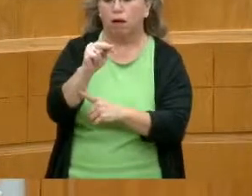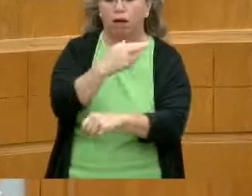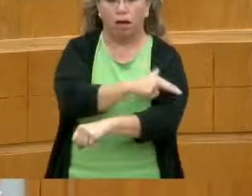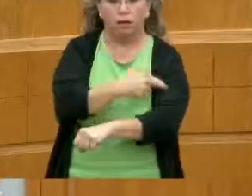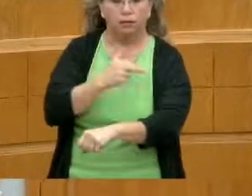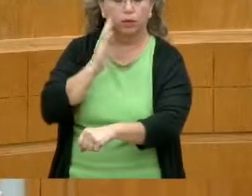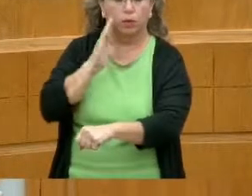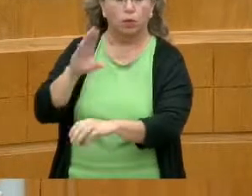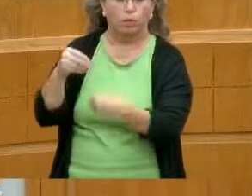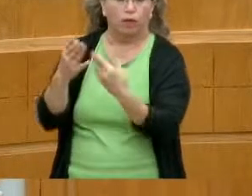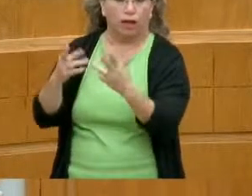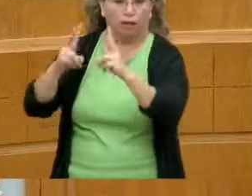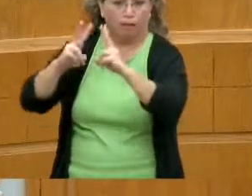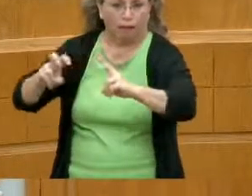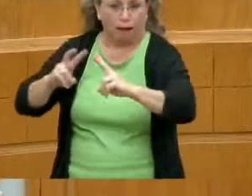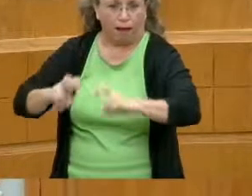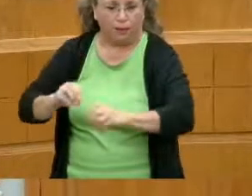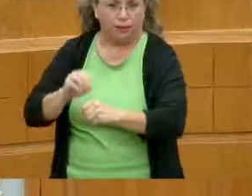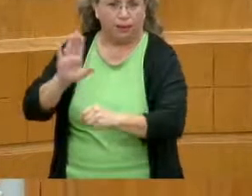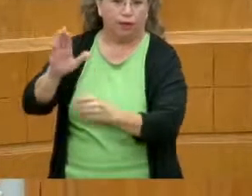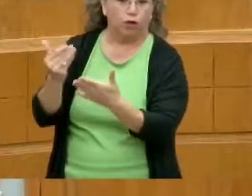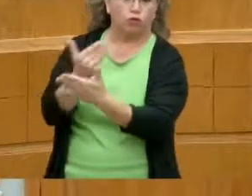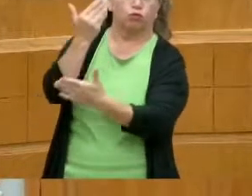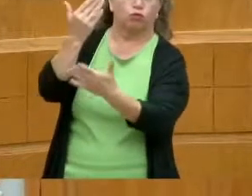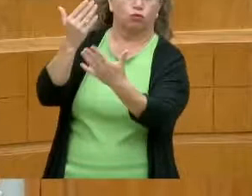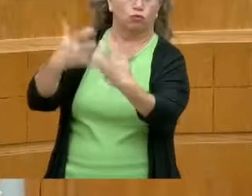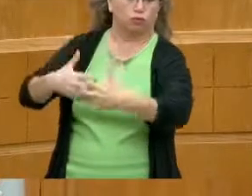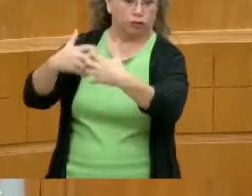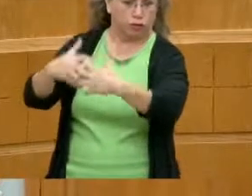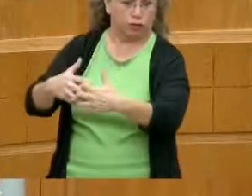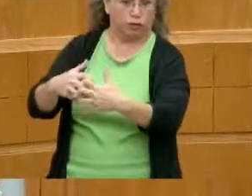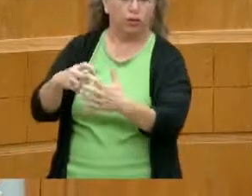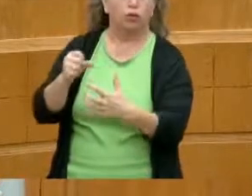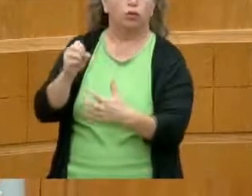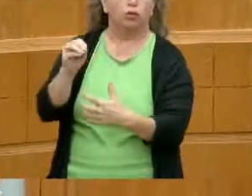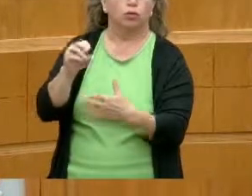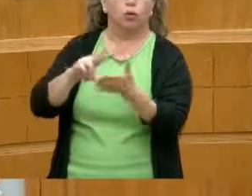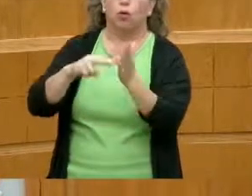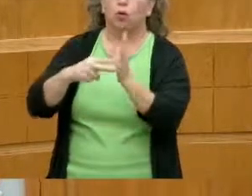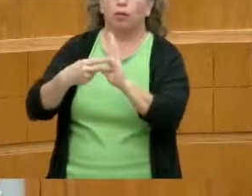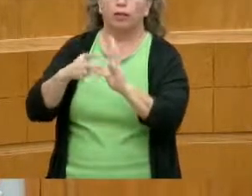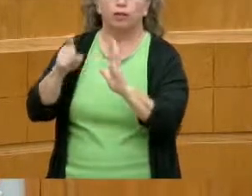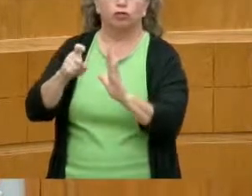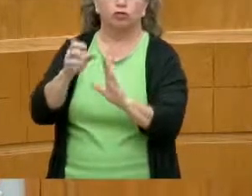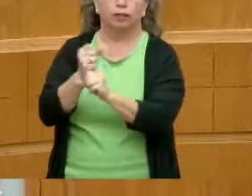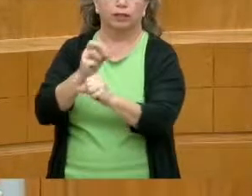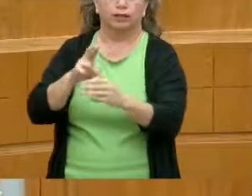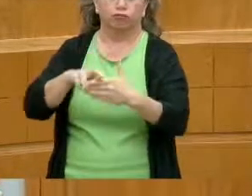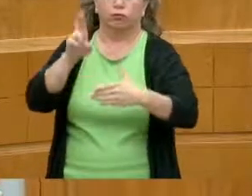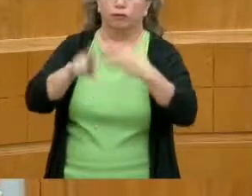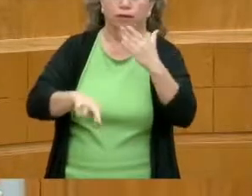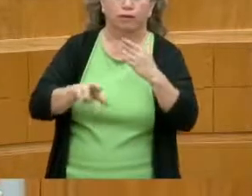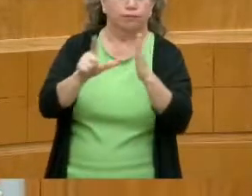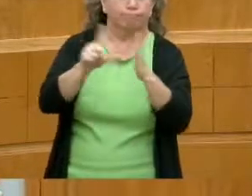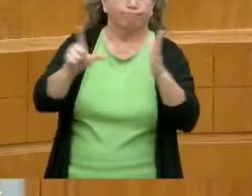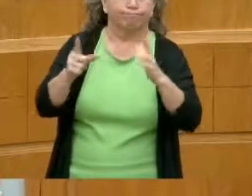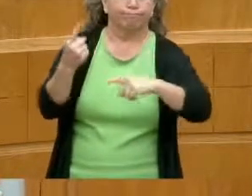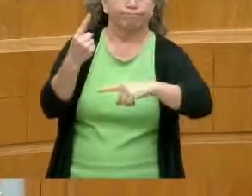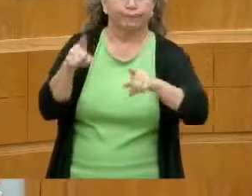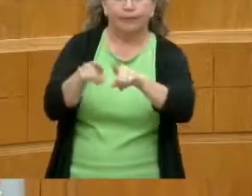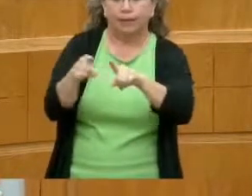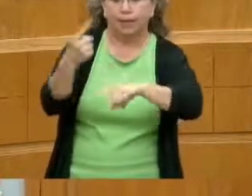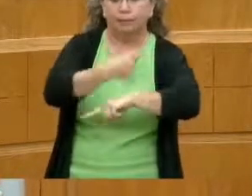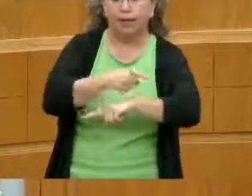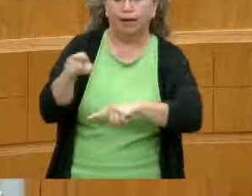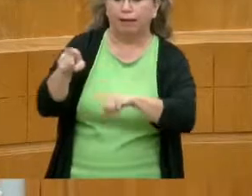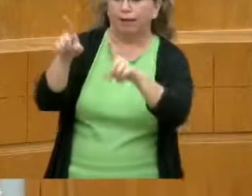in the laboratory. They're using that new Cepheid machine, so we should be getting the results back within the same day. They can do 1,000 tests